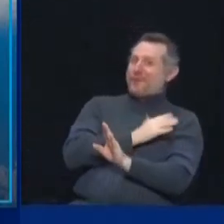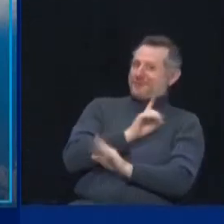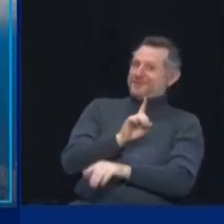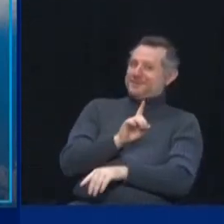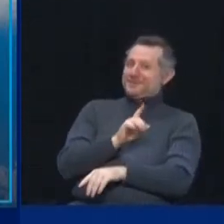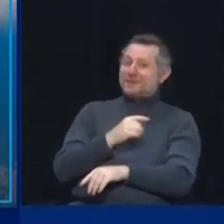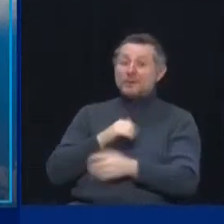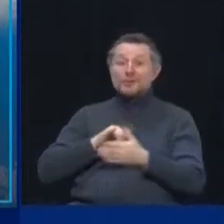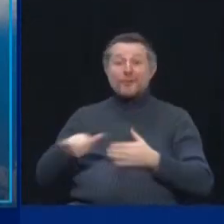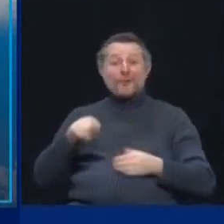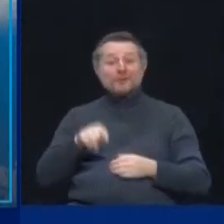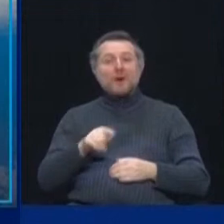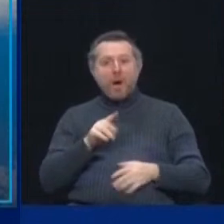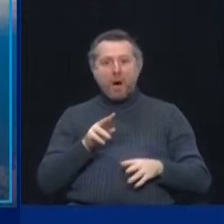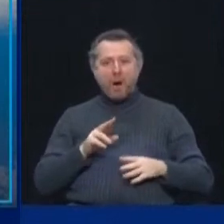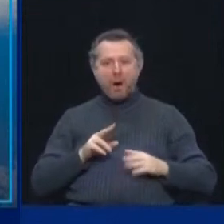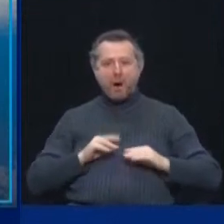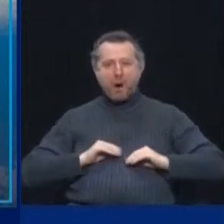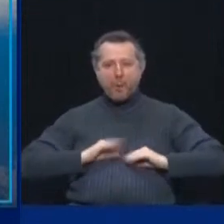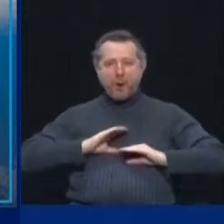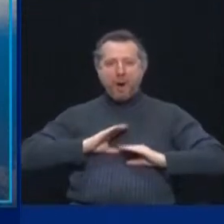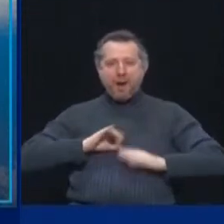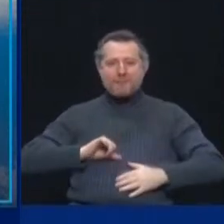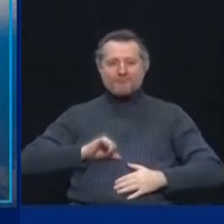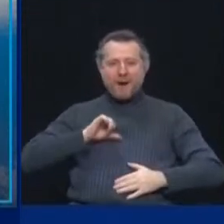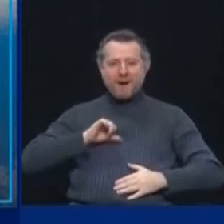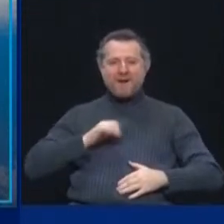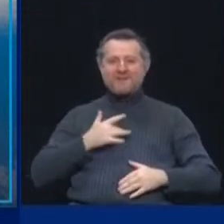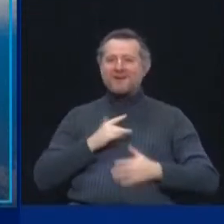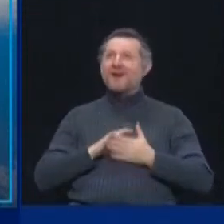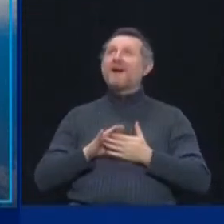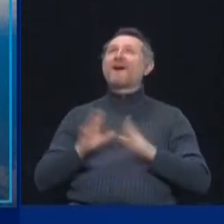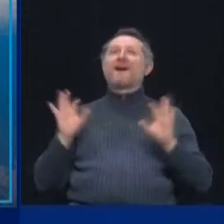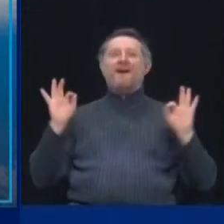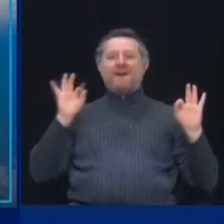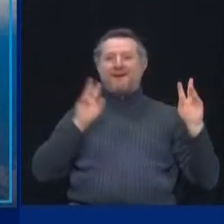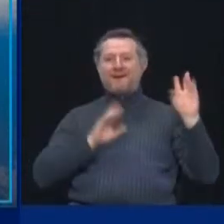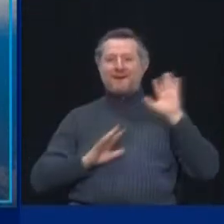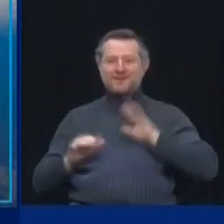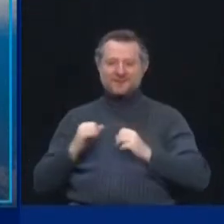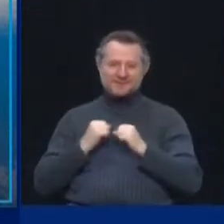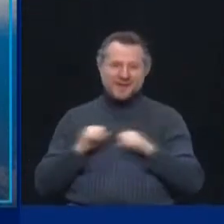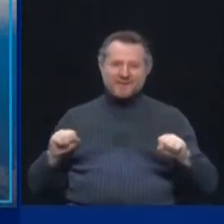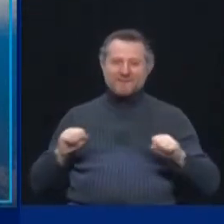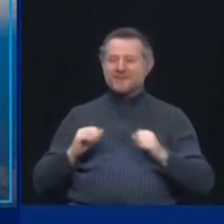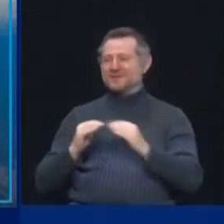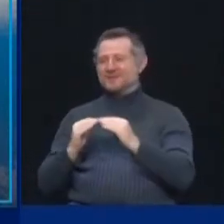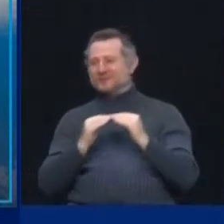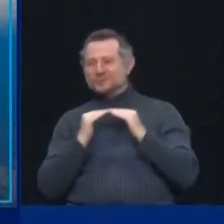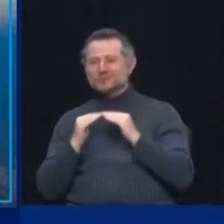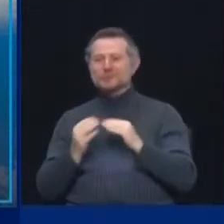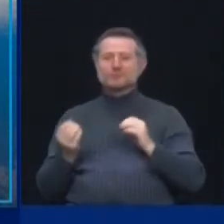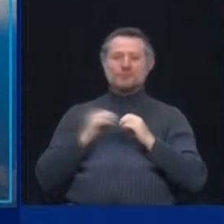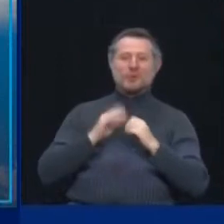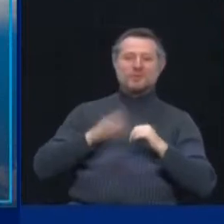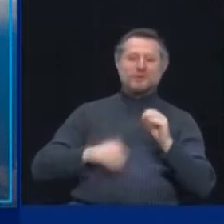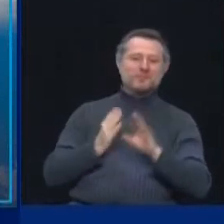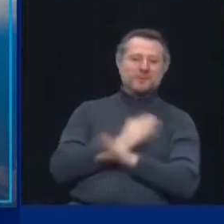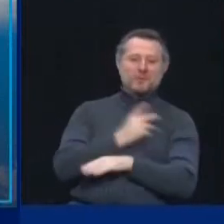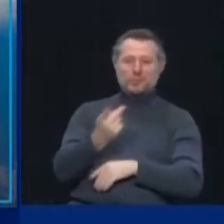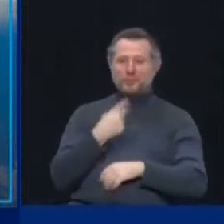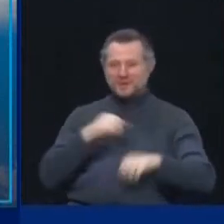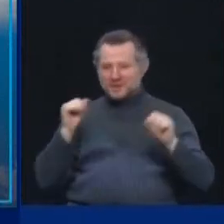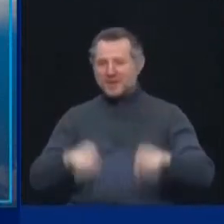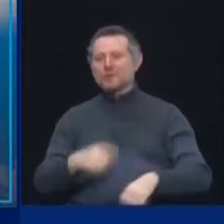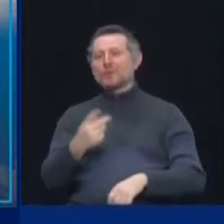of, that is cleaner and safer and fairer than any New York before. We can do it, and we are going to